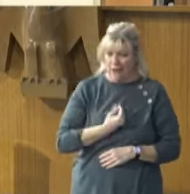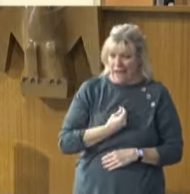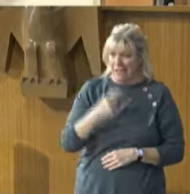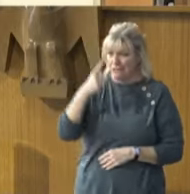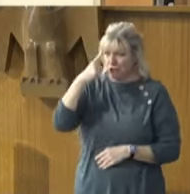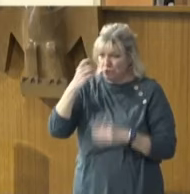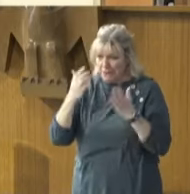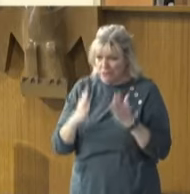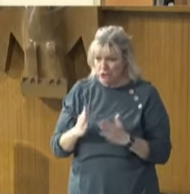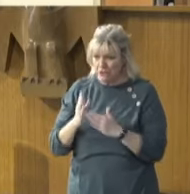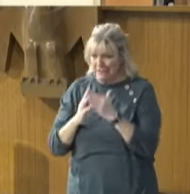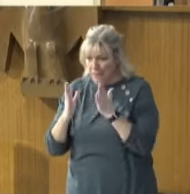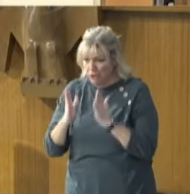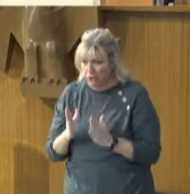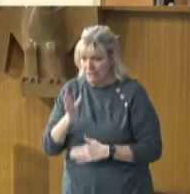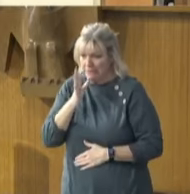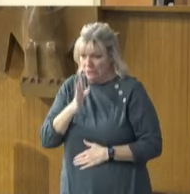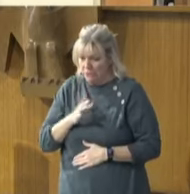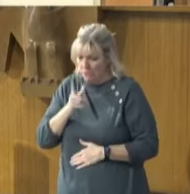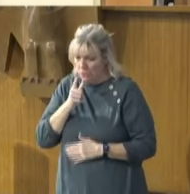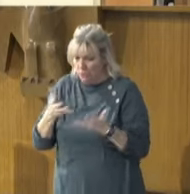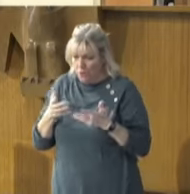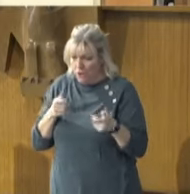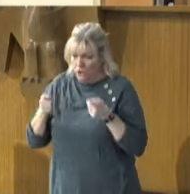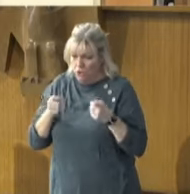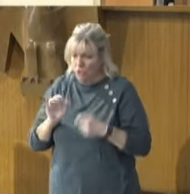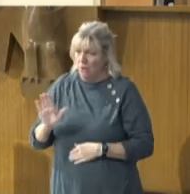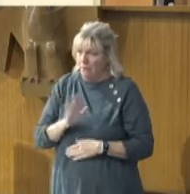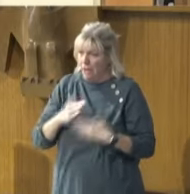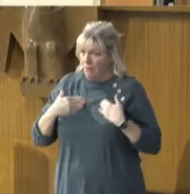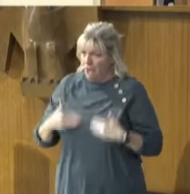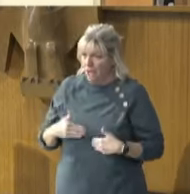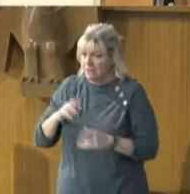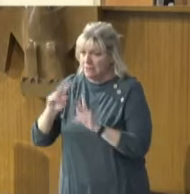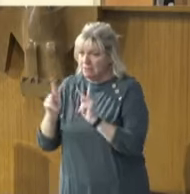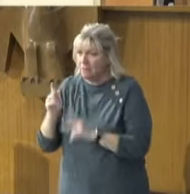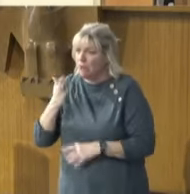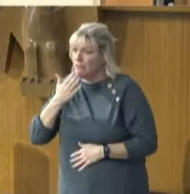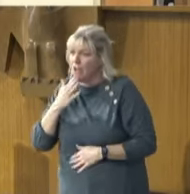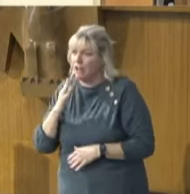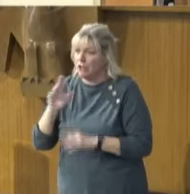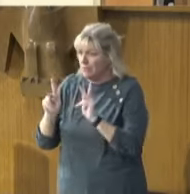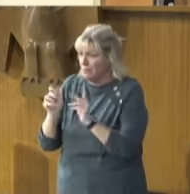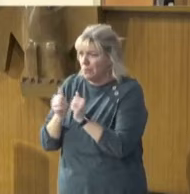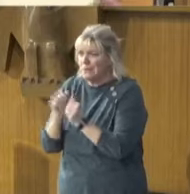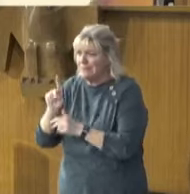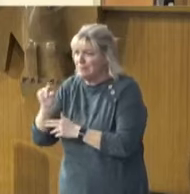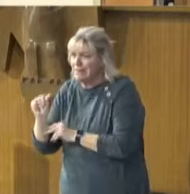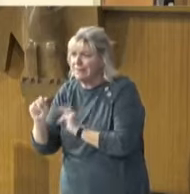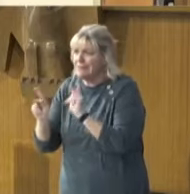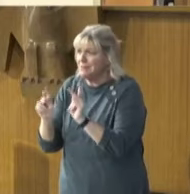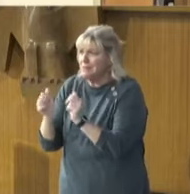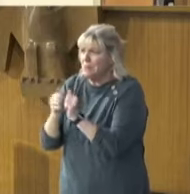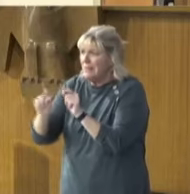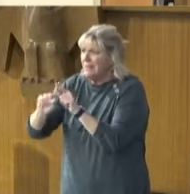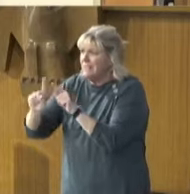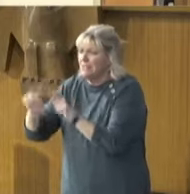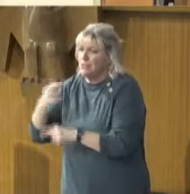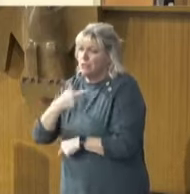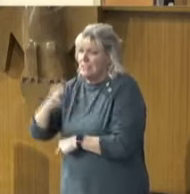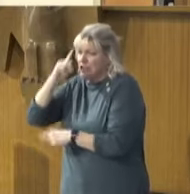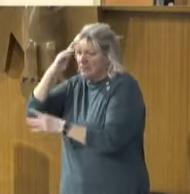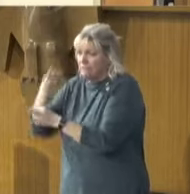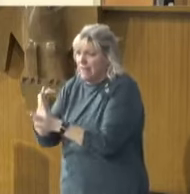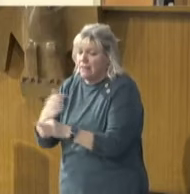immigrants, for women wanting control over their bodies, for people of color, people with disabilities, those practicing other faiths, and many more. And I'm